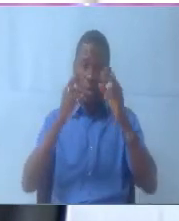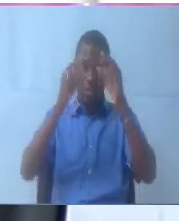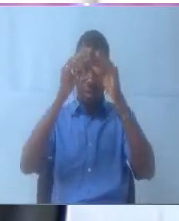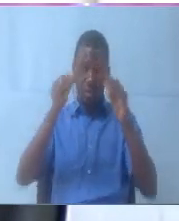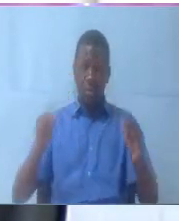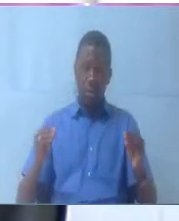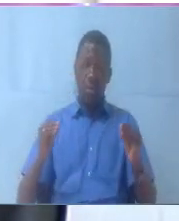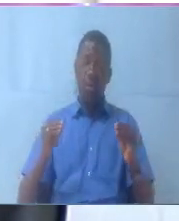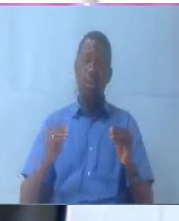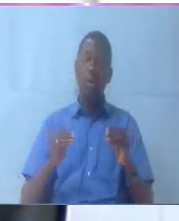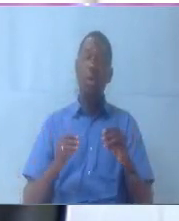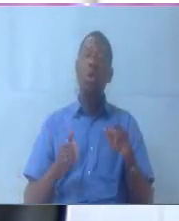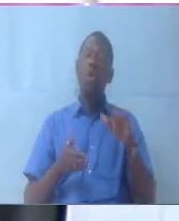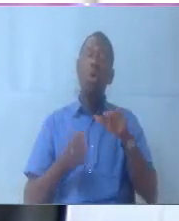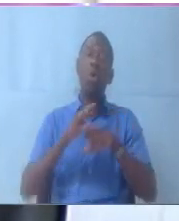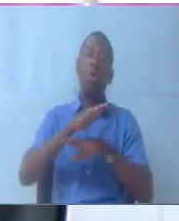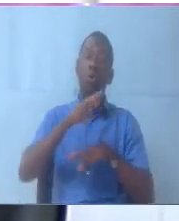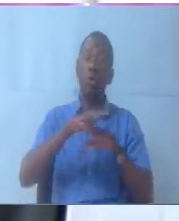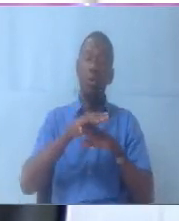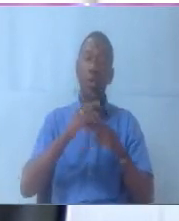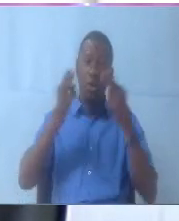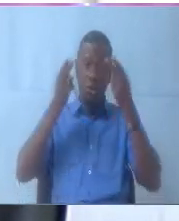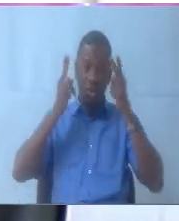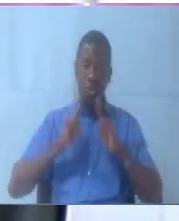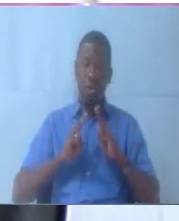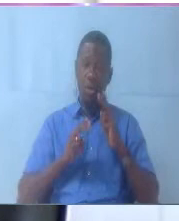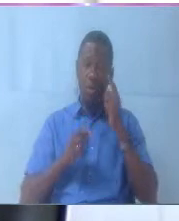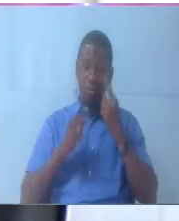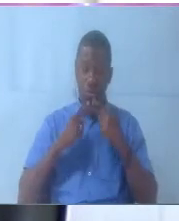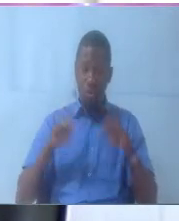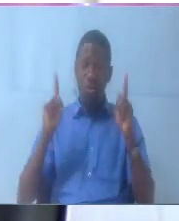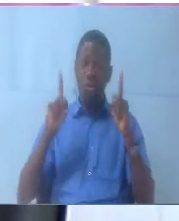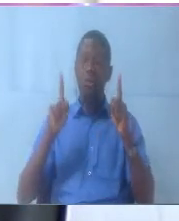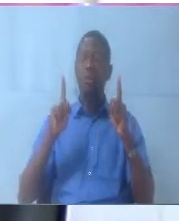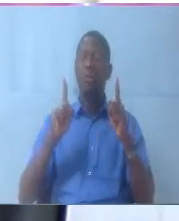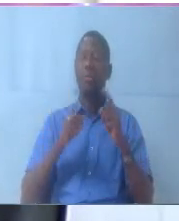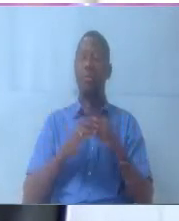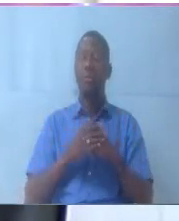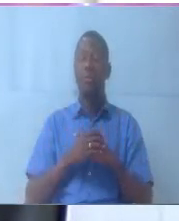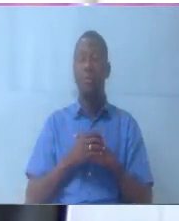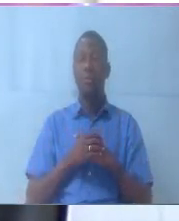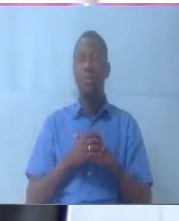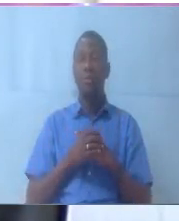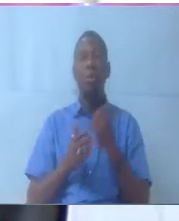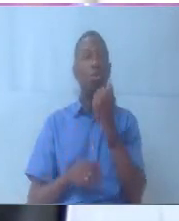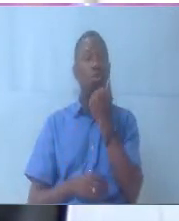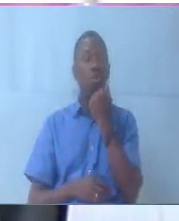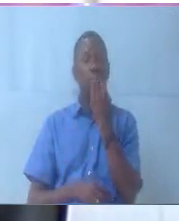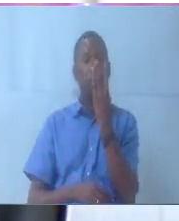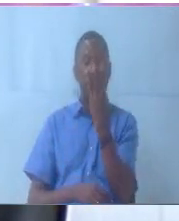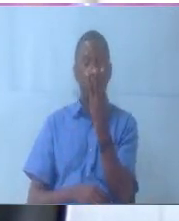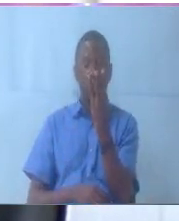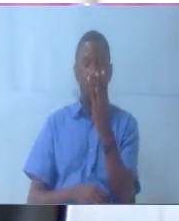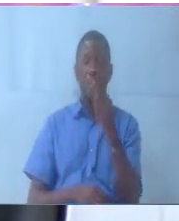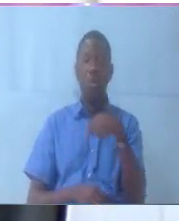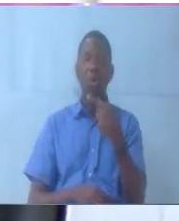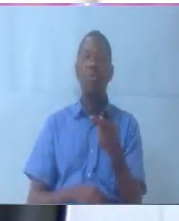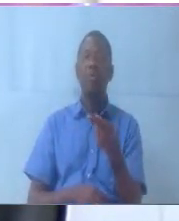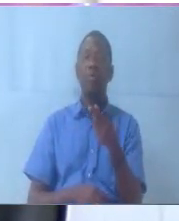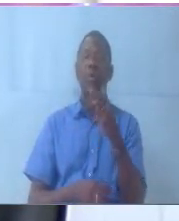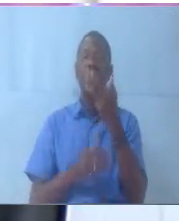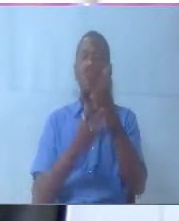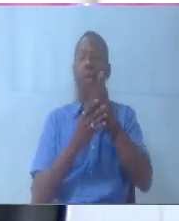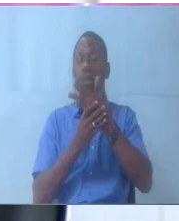under legal notice ko luala yitandiro kan number 3 of 1997, même mo